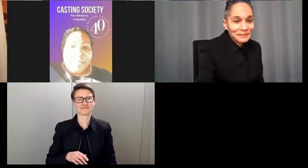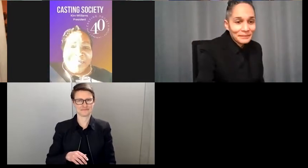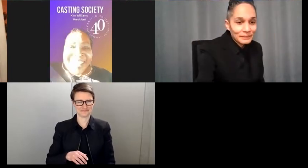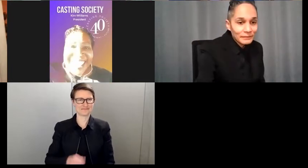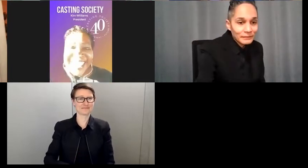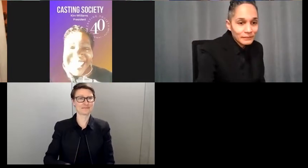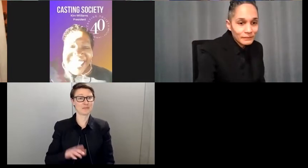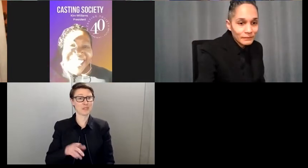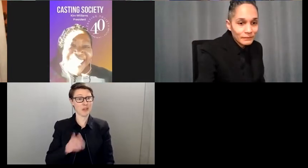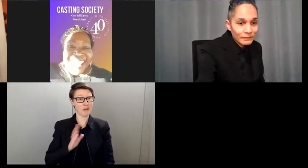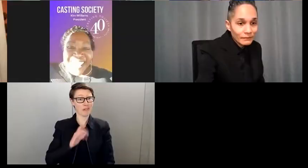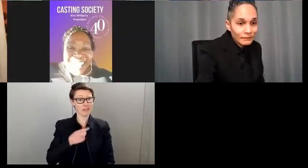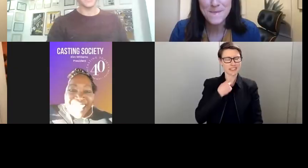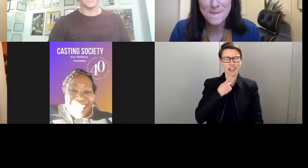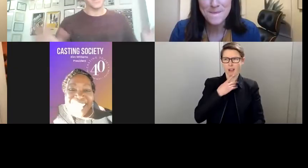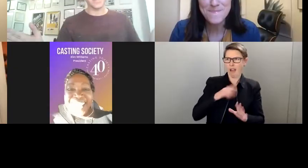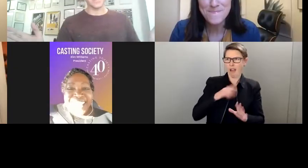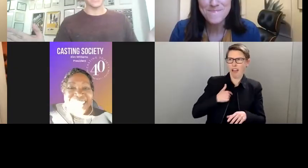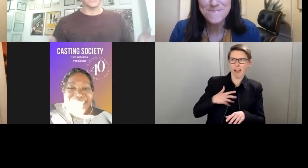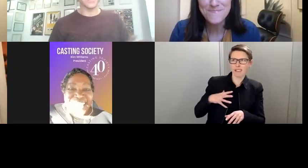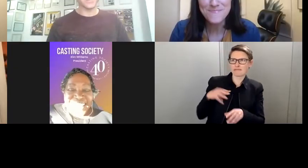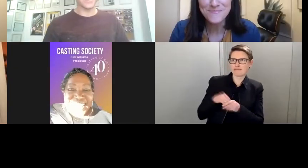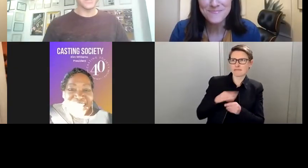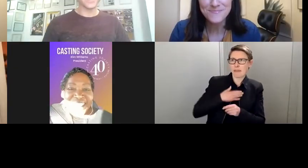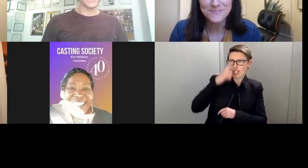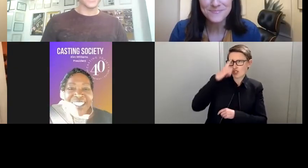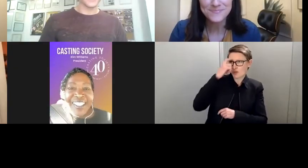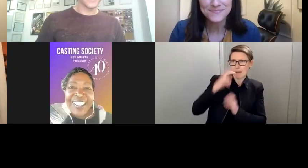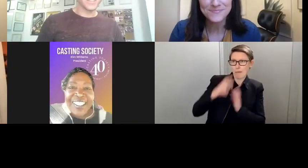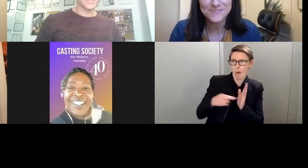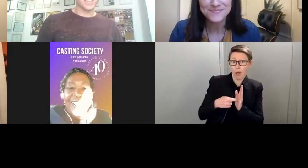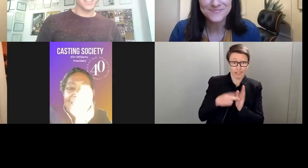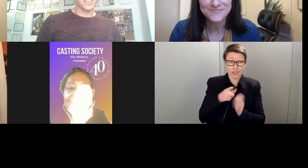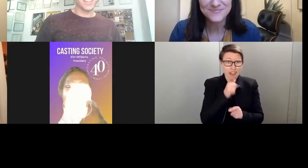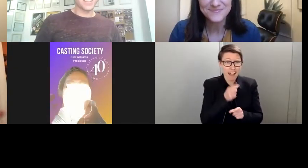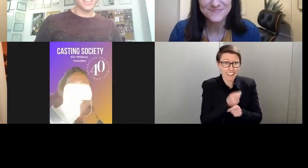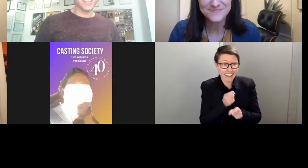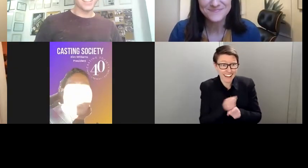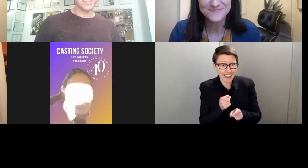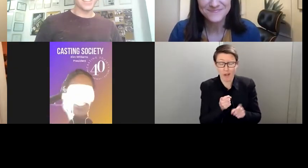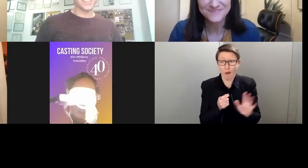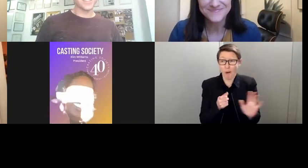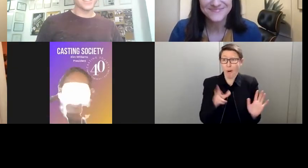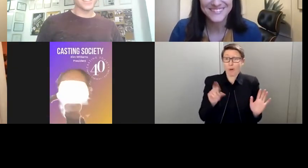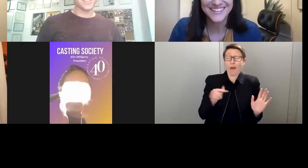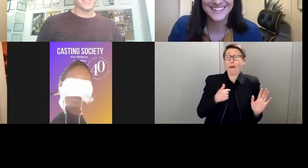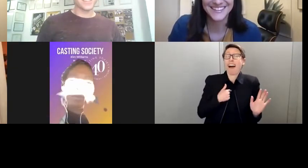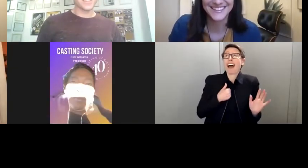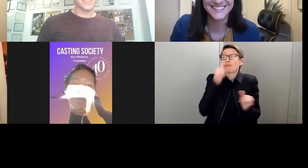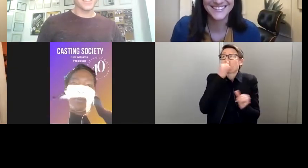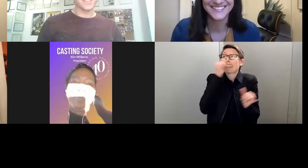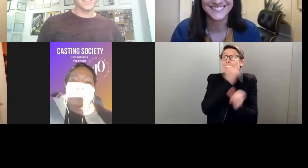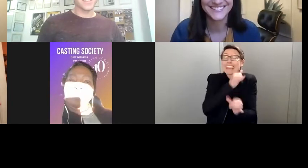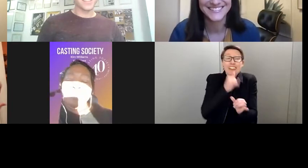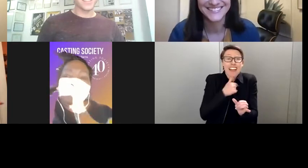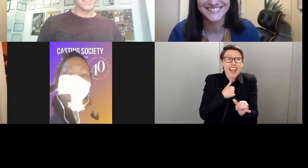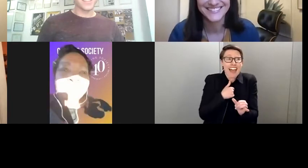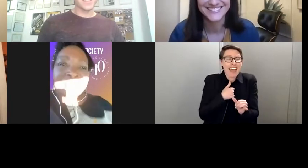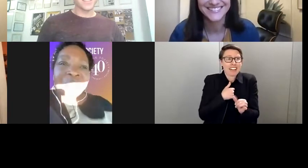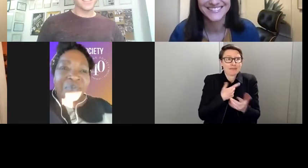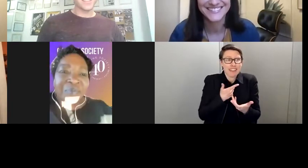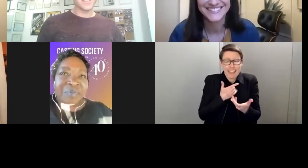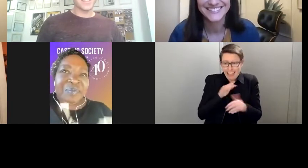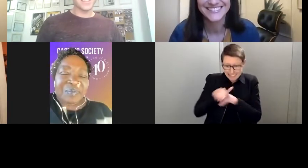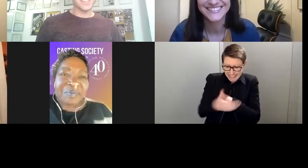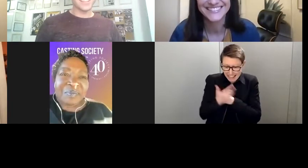kidding. Oh yeah, no, yeah, I'm giddy. I mean, I'm ridiculous. I can't sleep. I'm like, oh my God, what